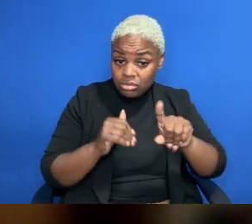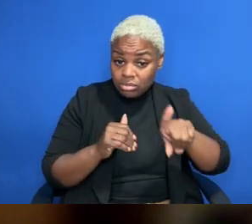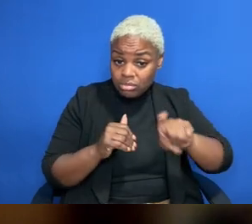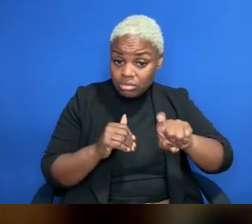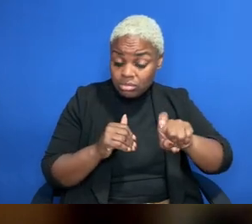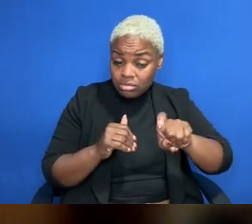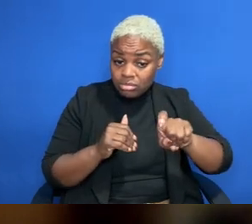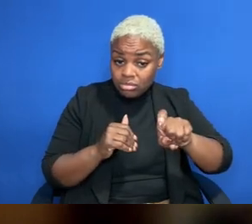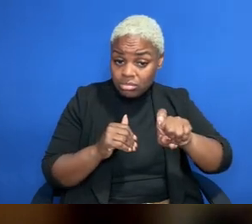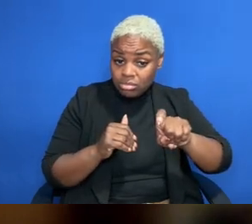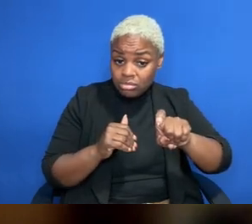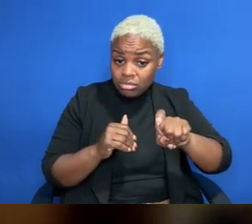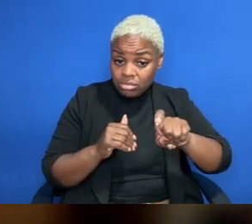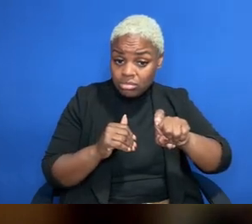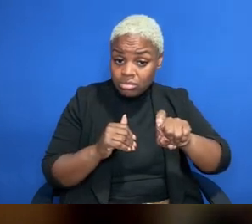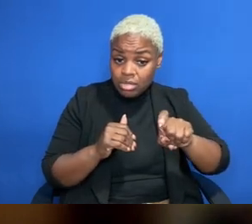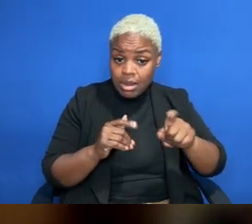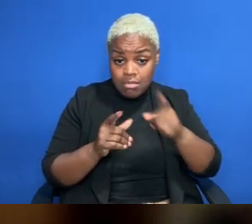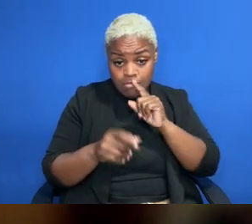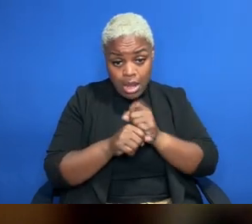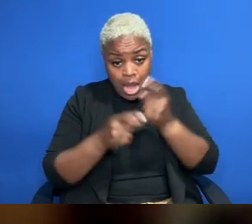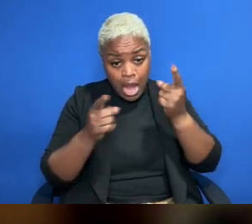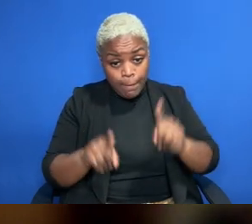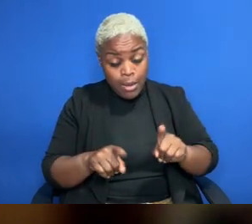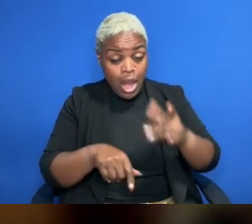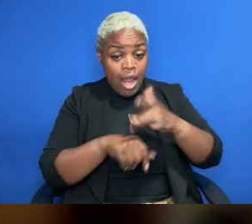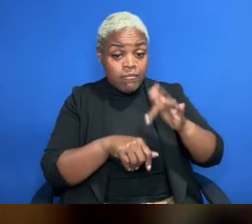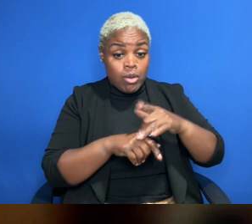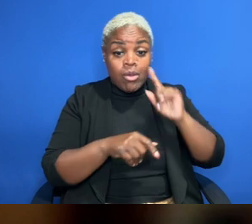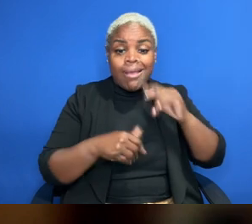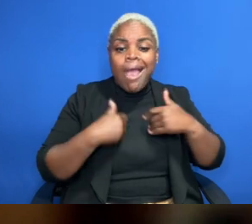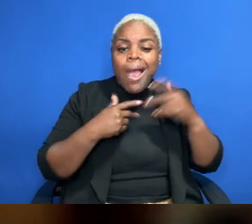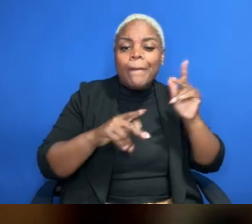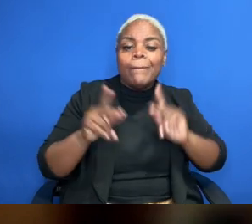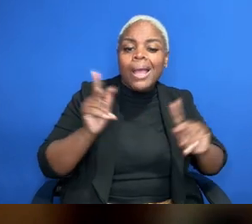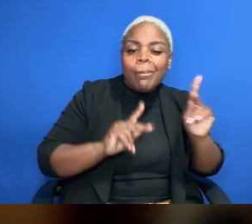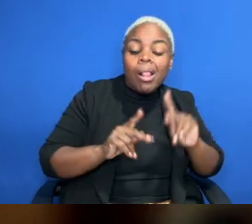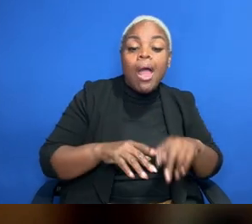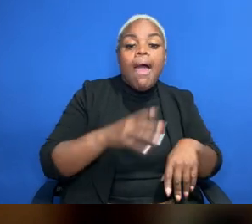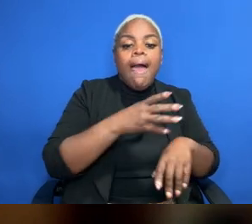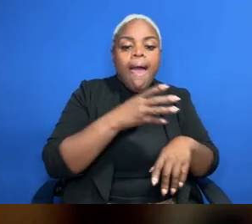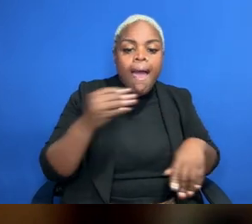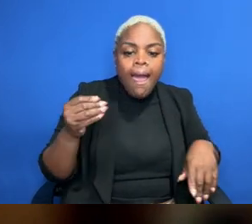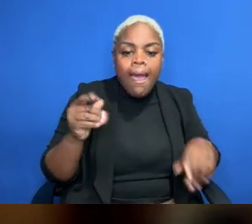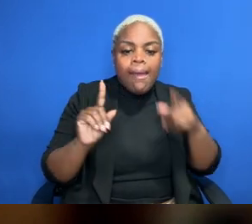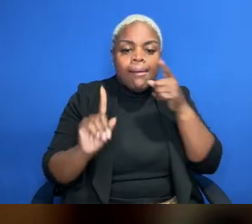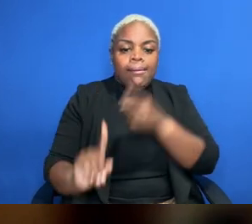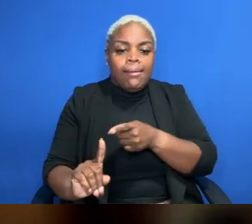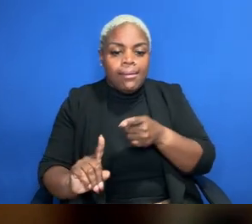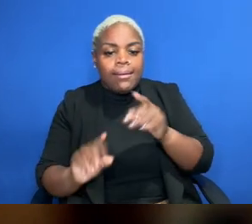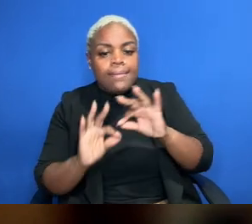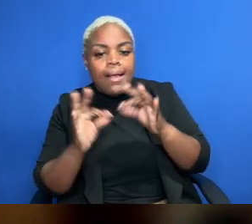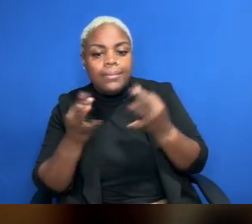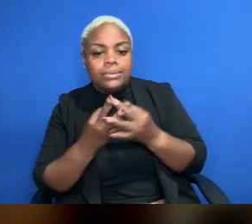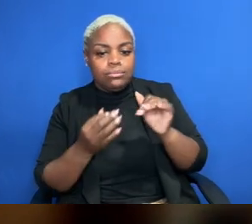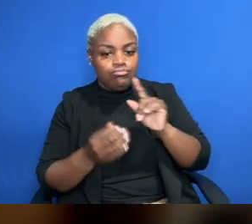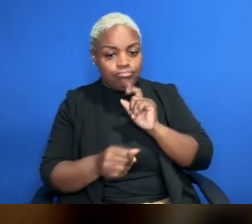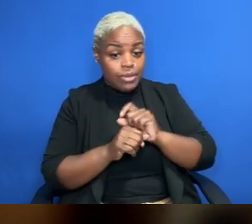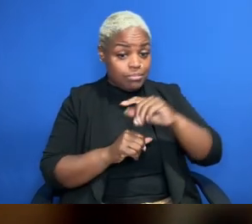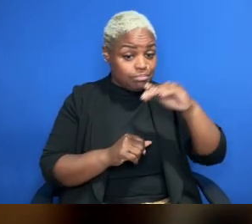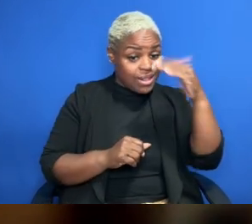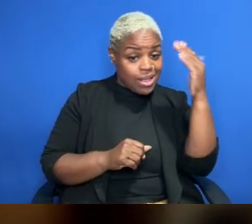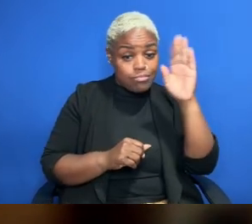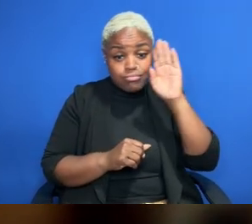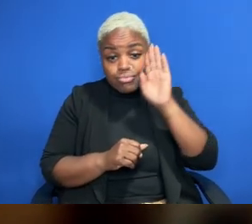is it's the equality that's happening in what's being available to young people and